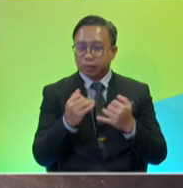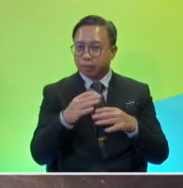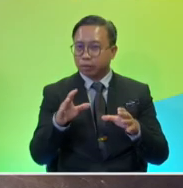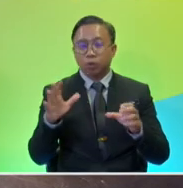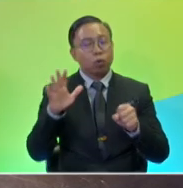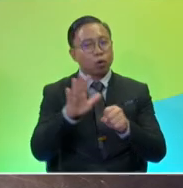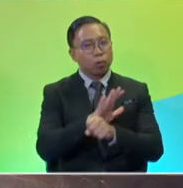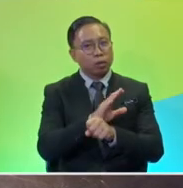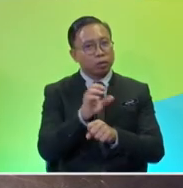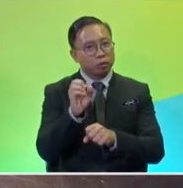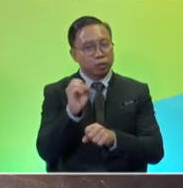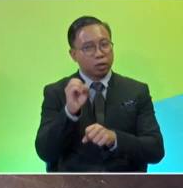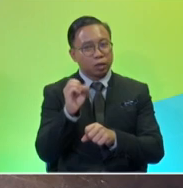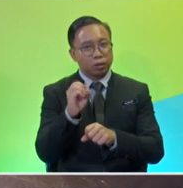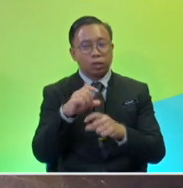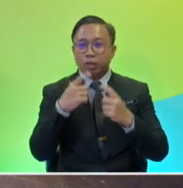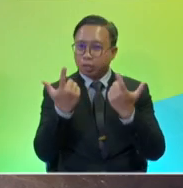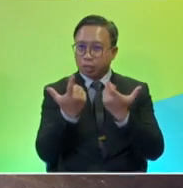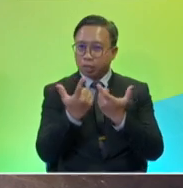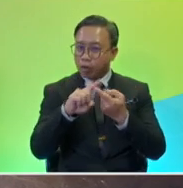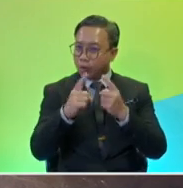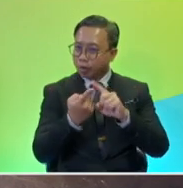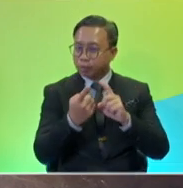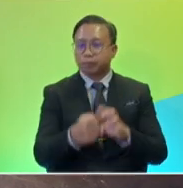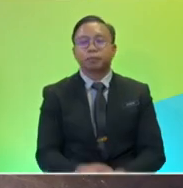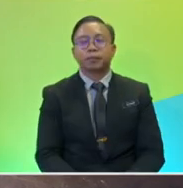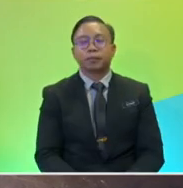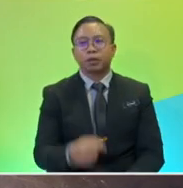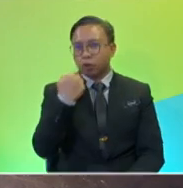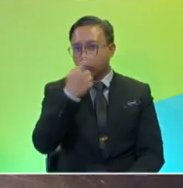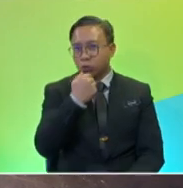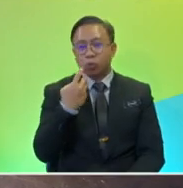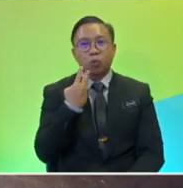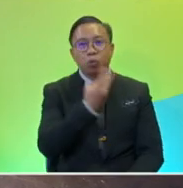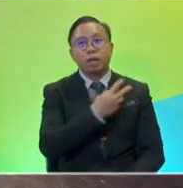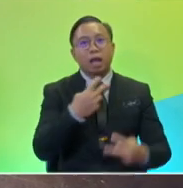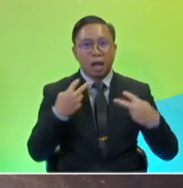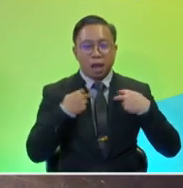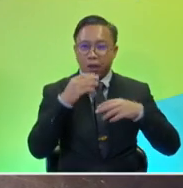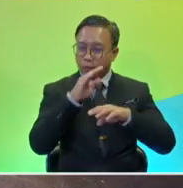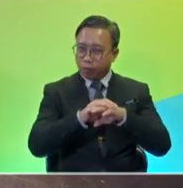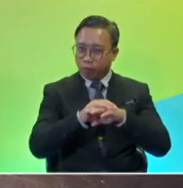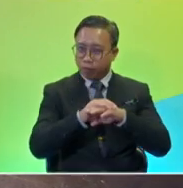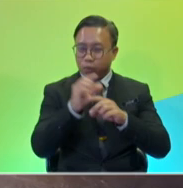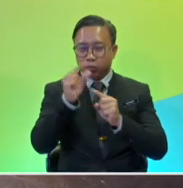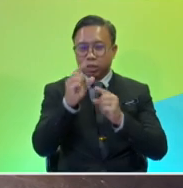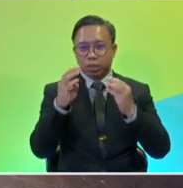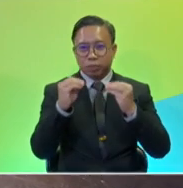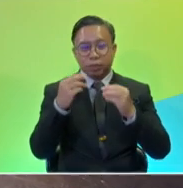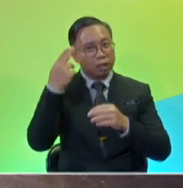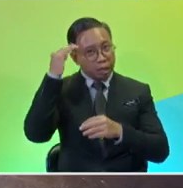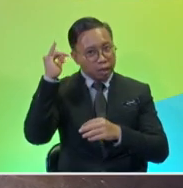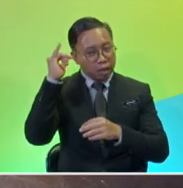complete without classmates, correct or not, teacher? Yes, exactly. Okay, so who do we have on Google Meets with us today? Let's say hi to